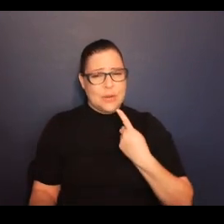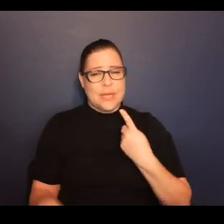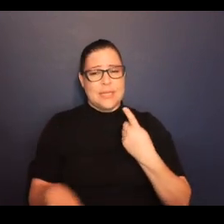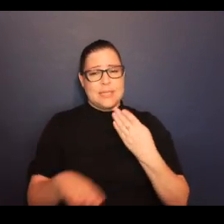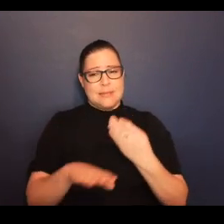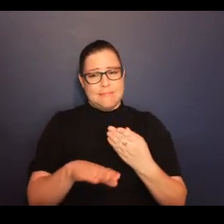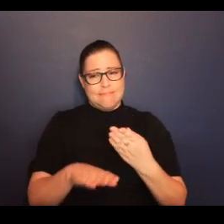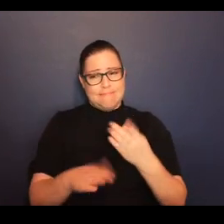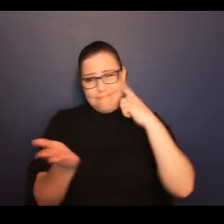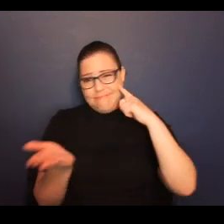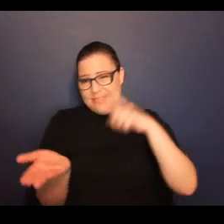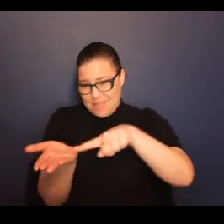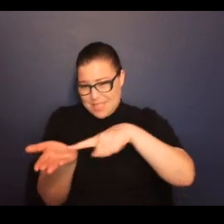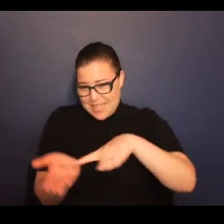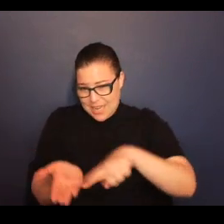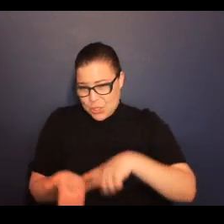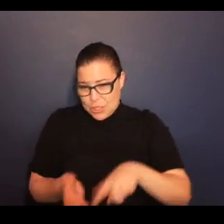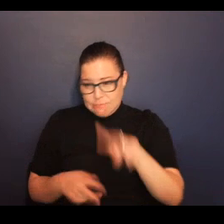investigation,